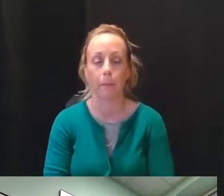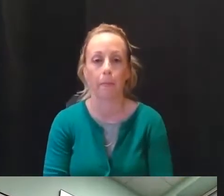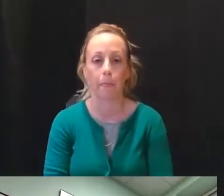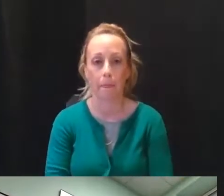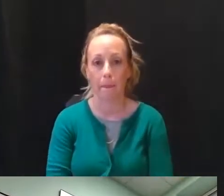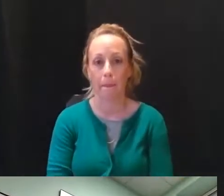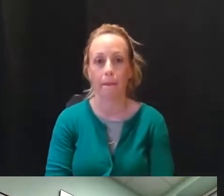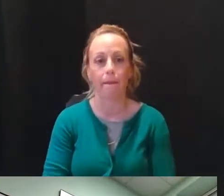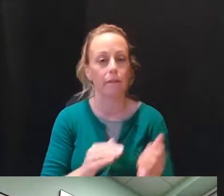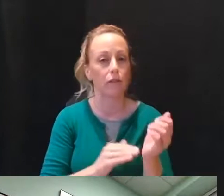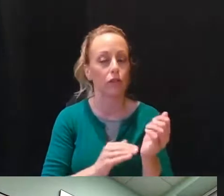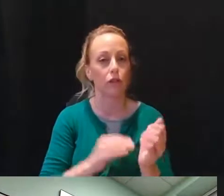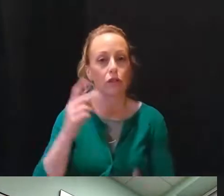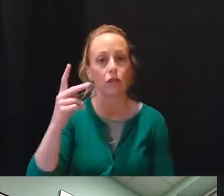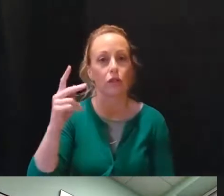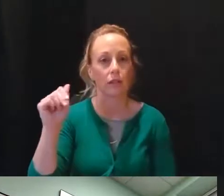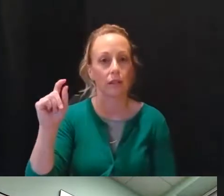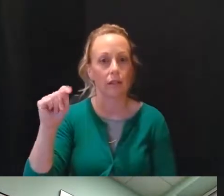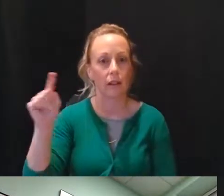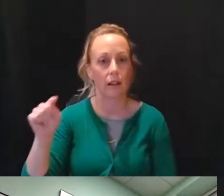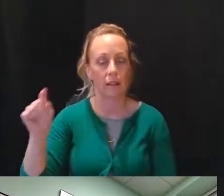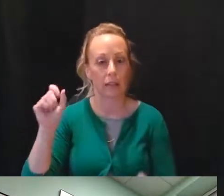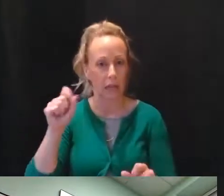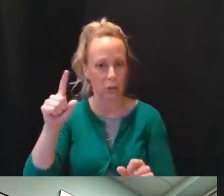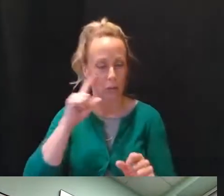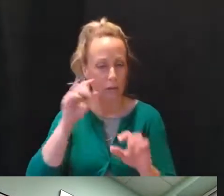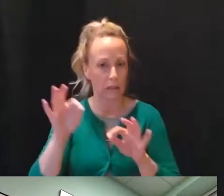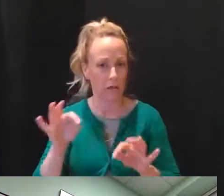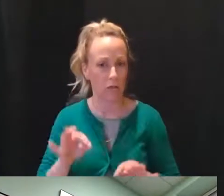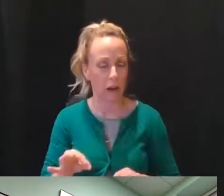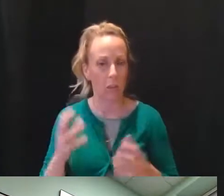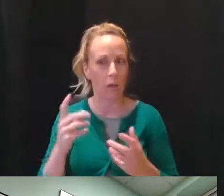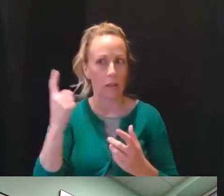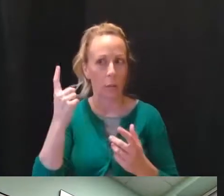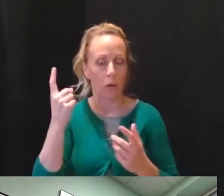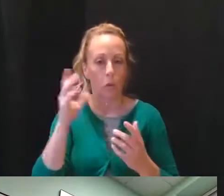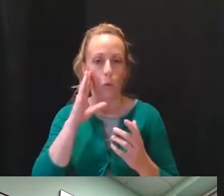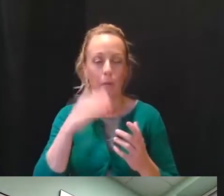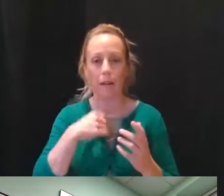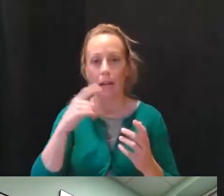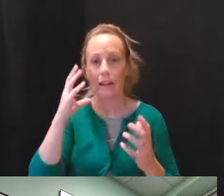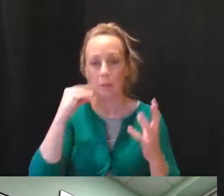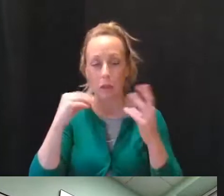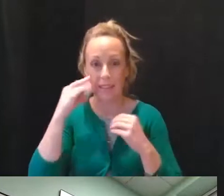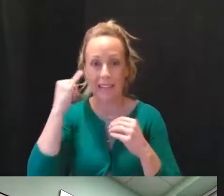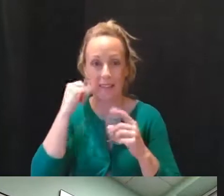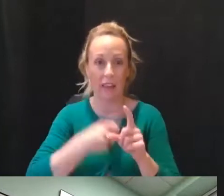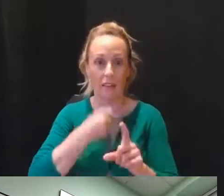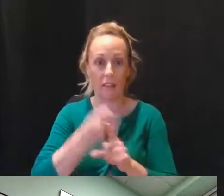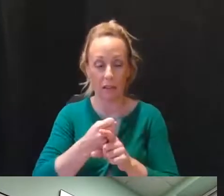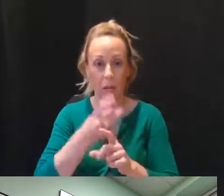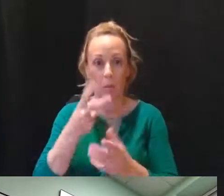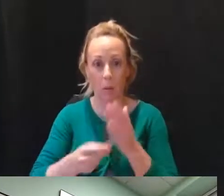Dr. Katz, can you describe, what we would expect someone to be experiencing if they get both viruses at the same time?